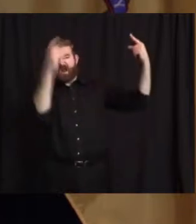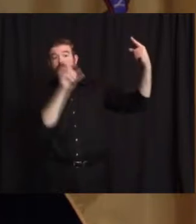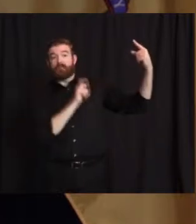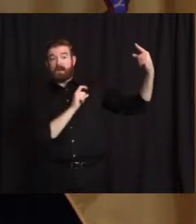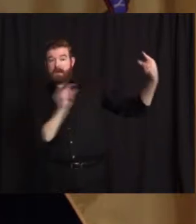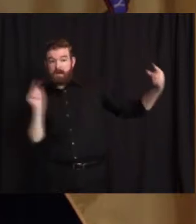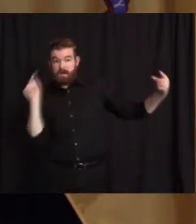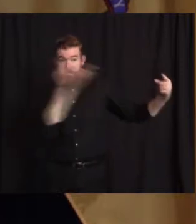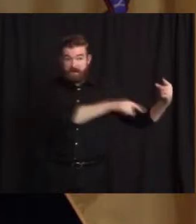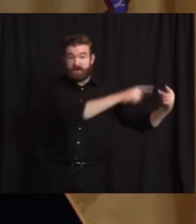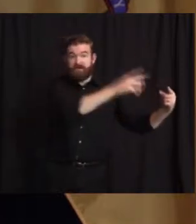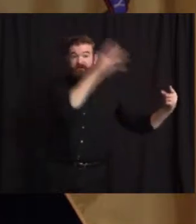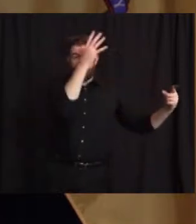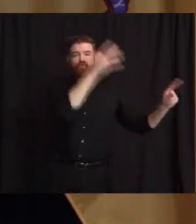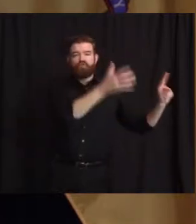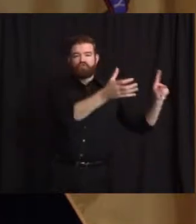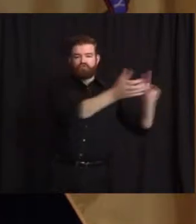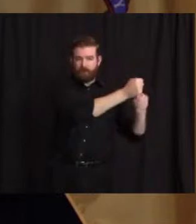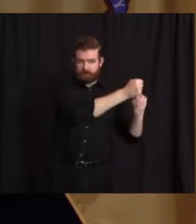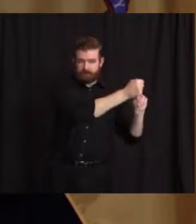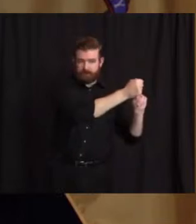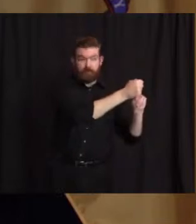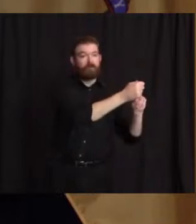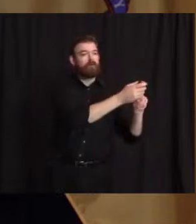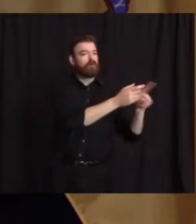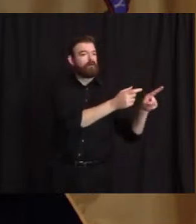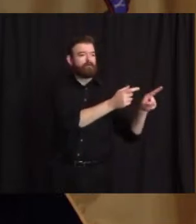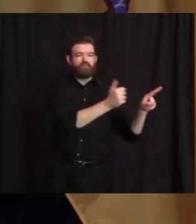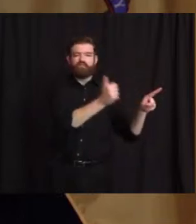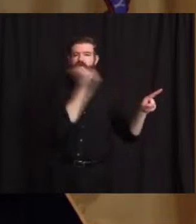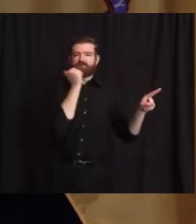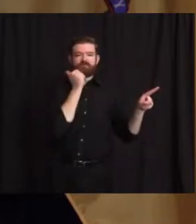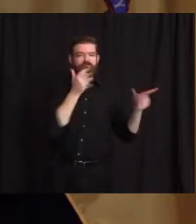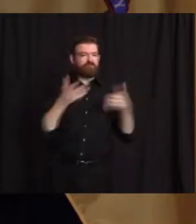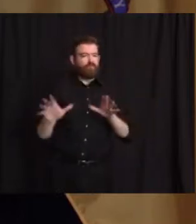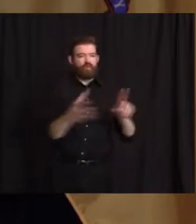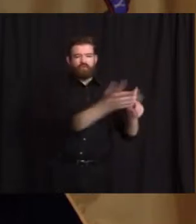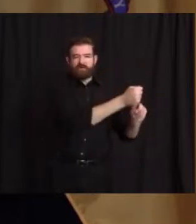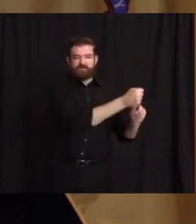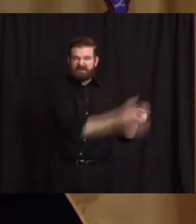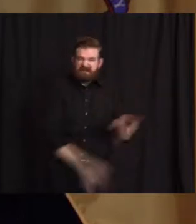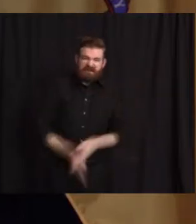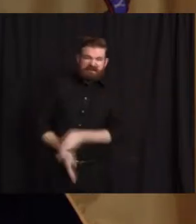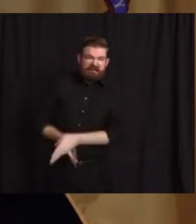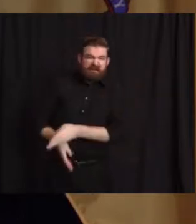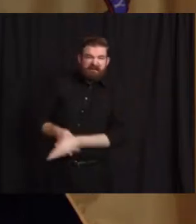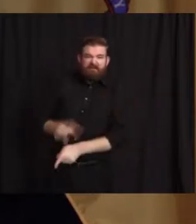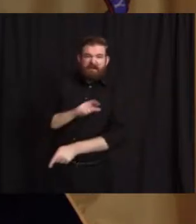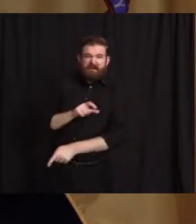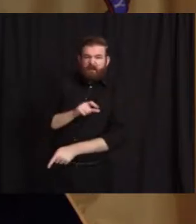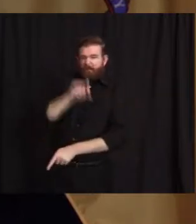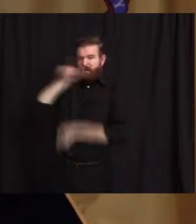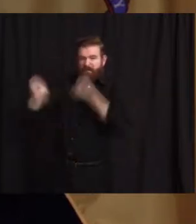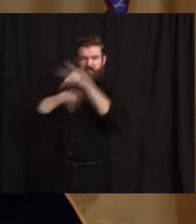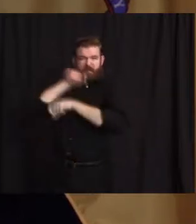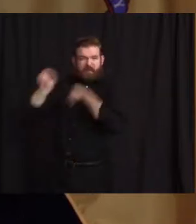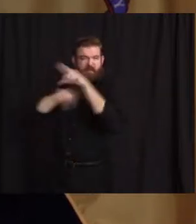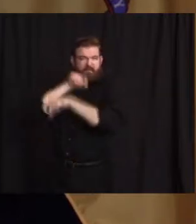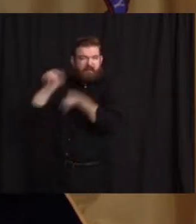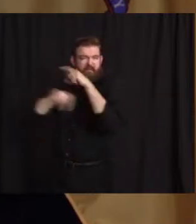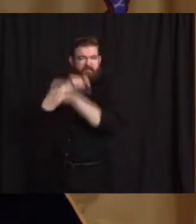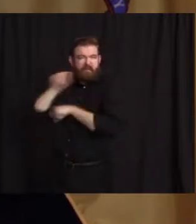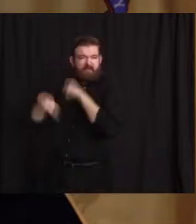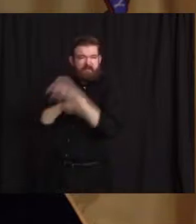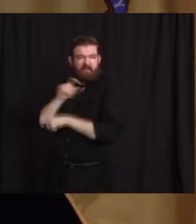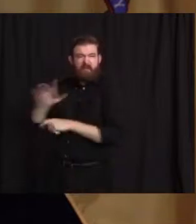and during the arrest, kicked officers and coughed on them, claiming they had COVID-19. And just real